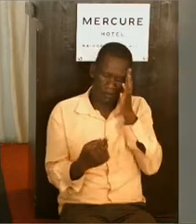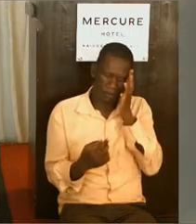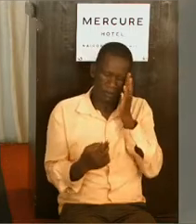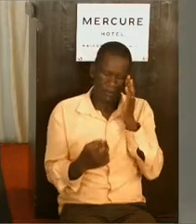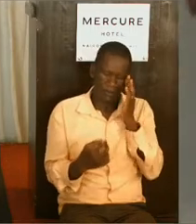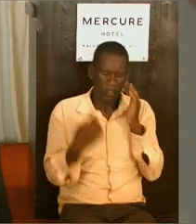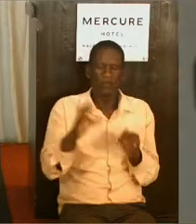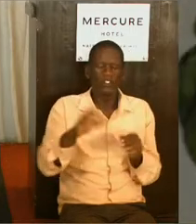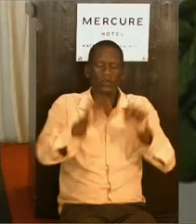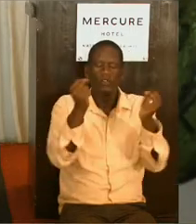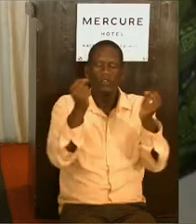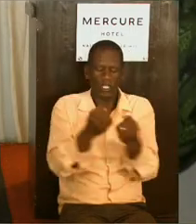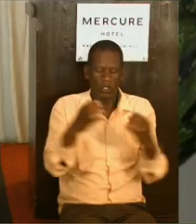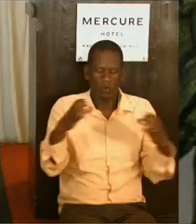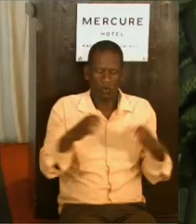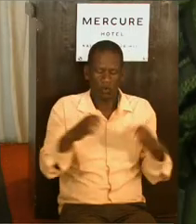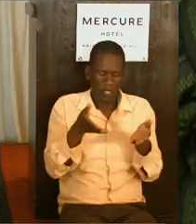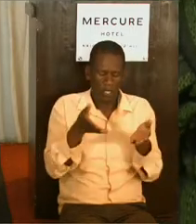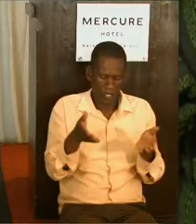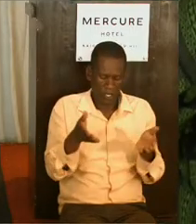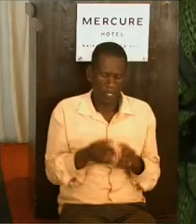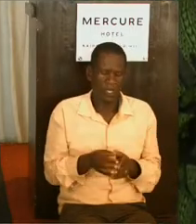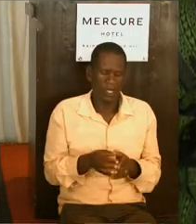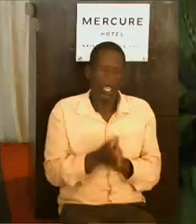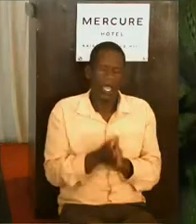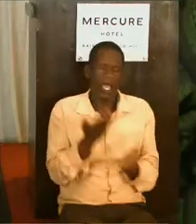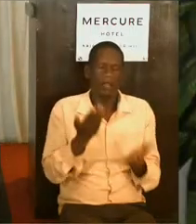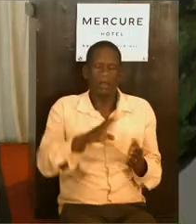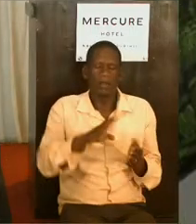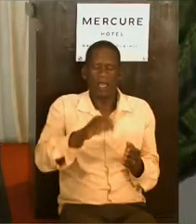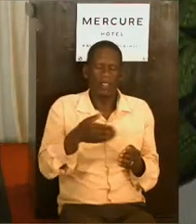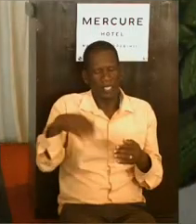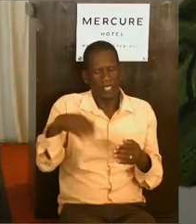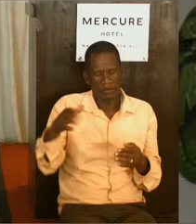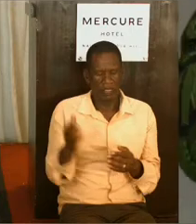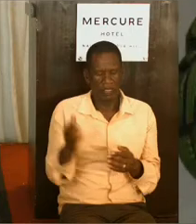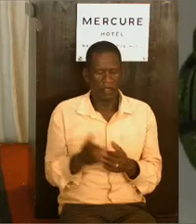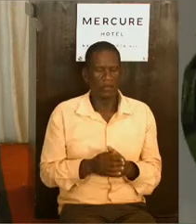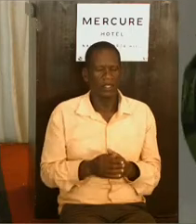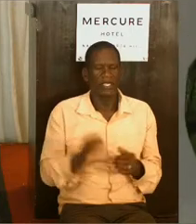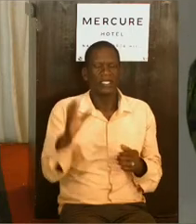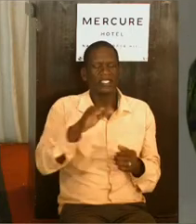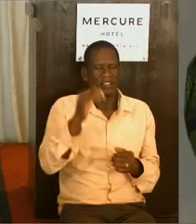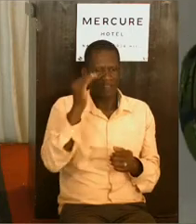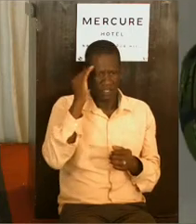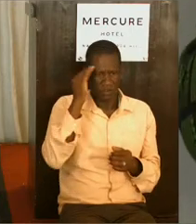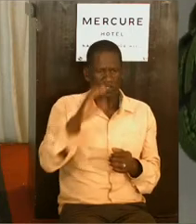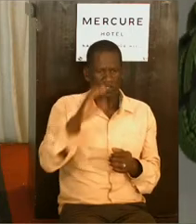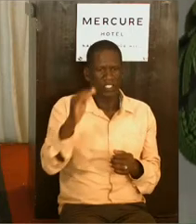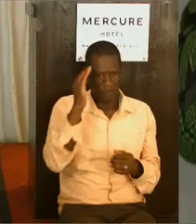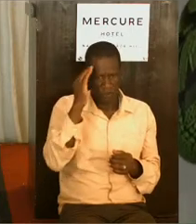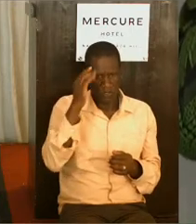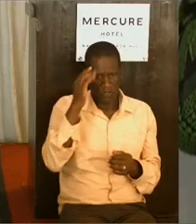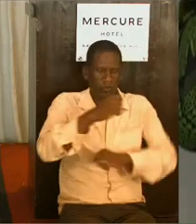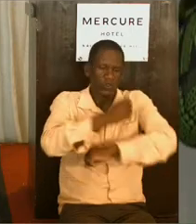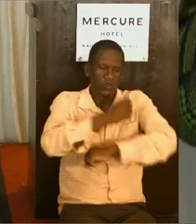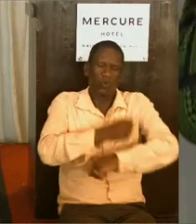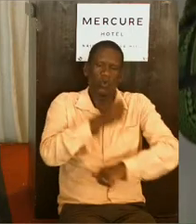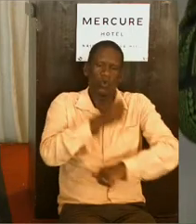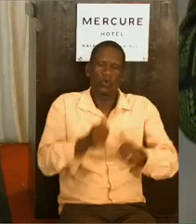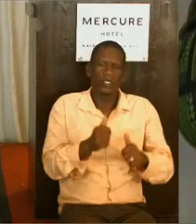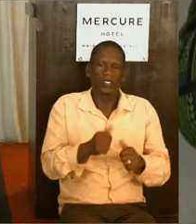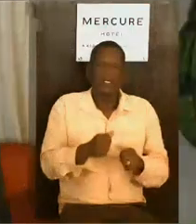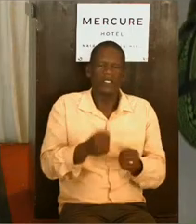for civil society groups in the room and maybe others outside civic education for schools that is